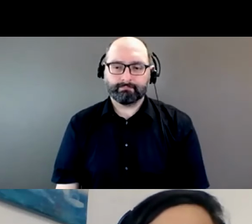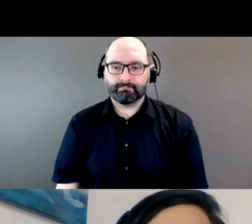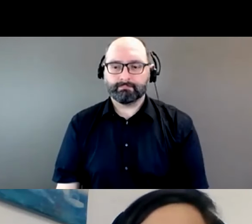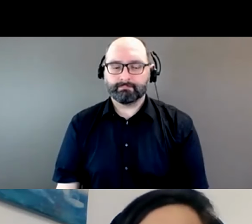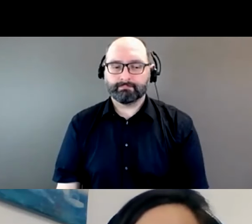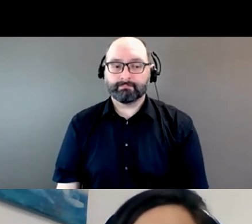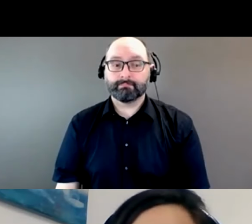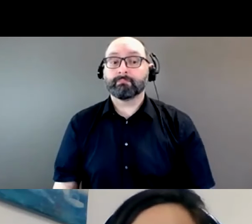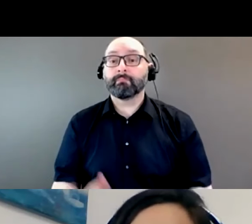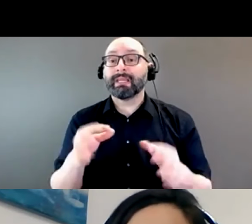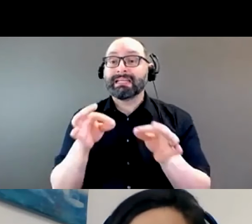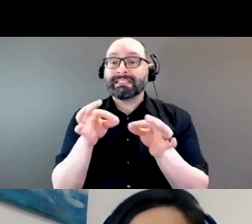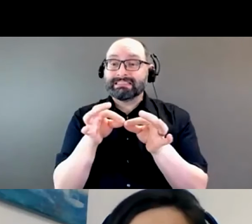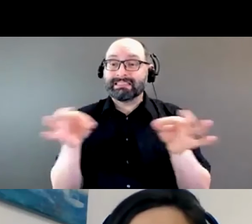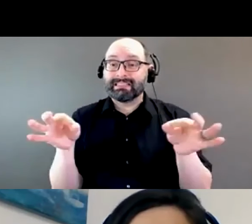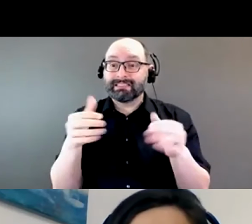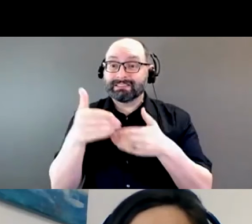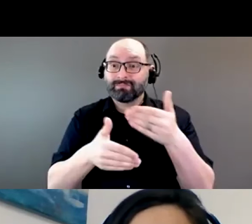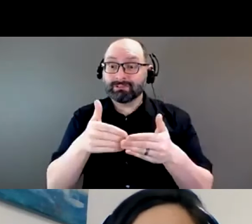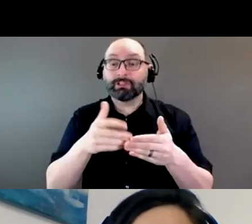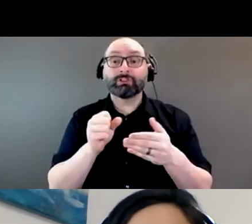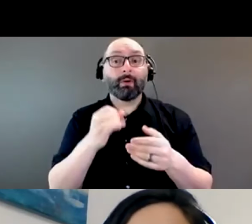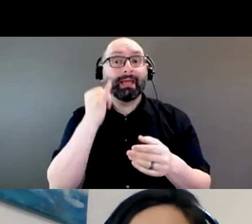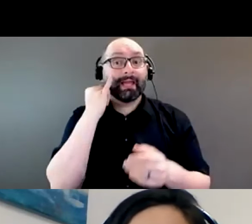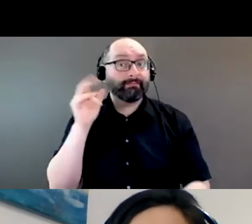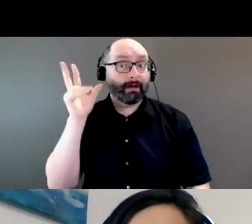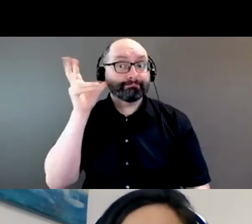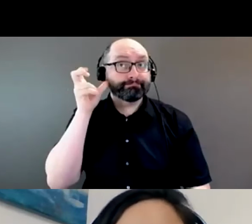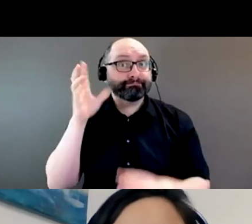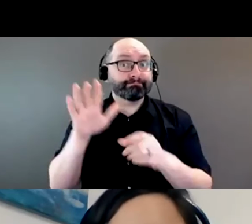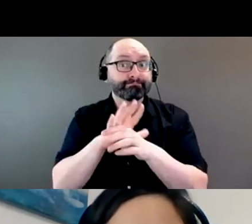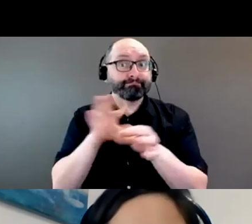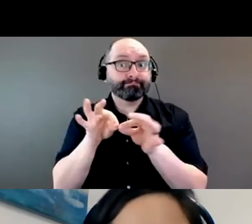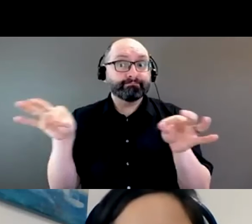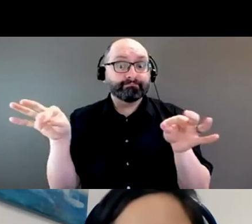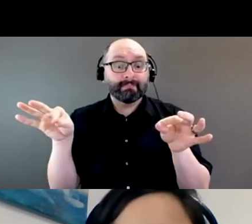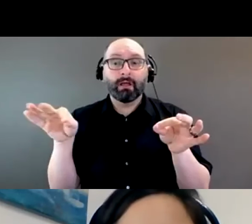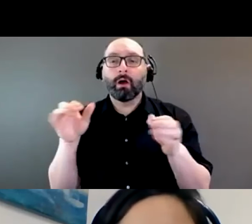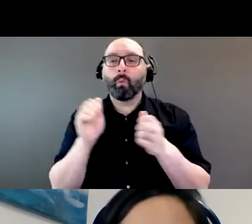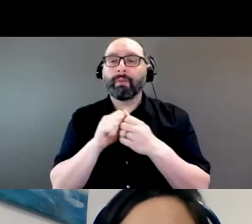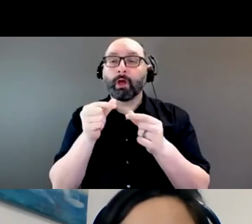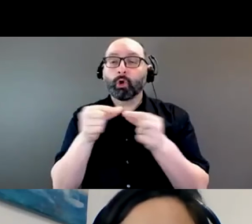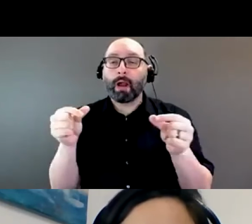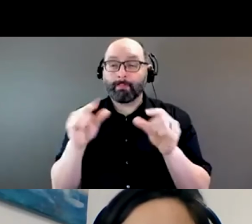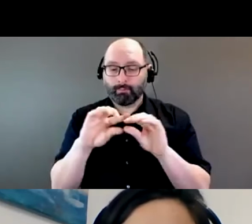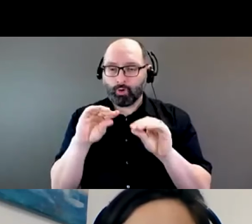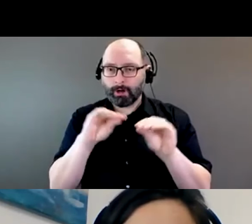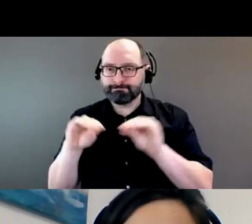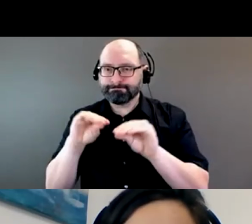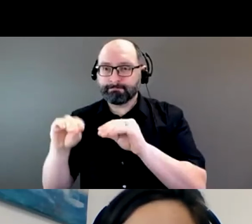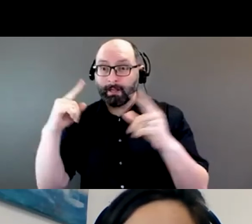as well as sentence processing. So understanding a sentence, especially when it has more complex grammar.